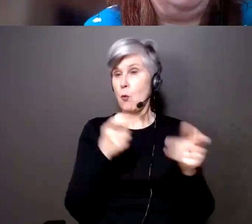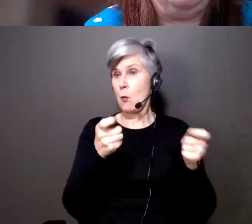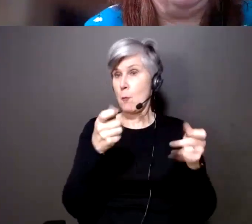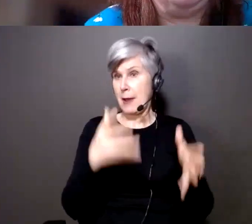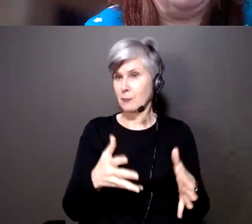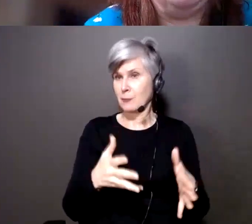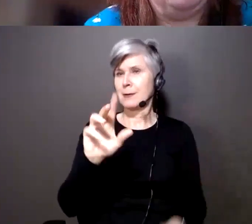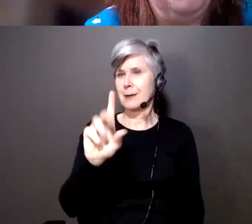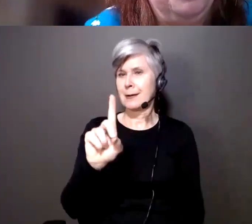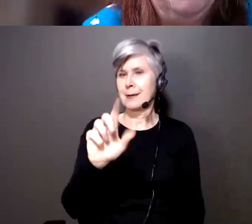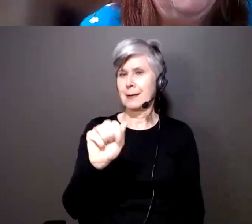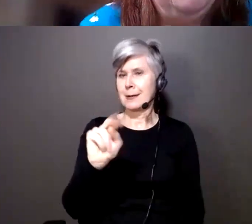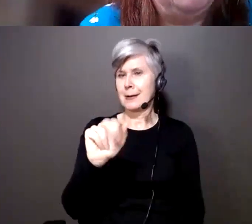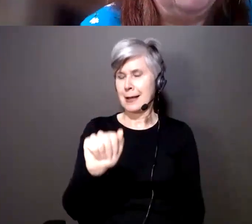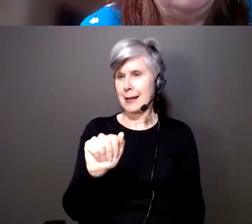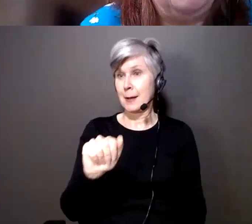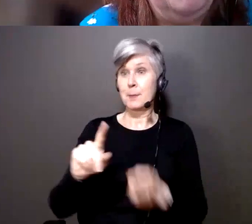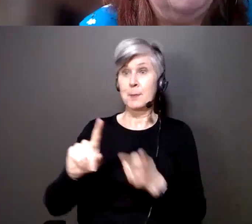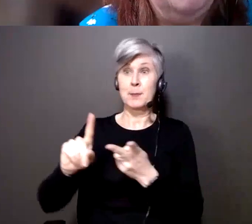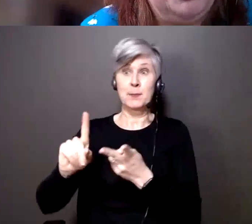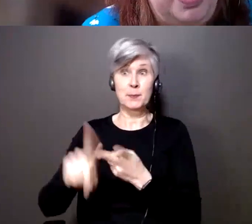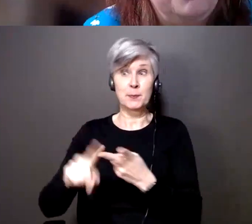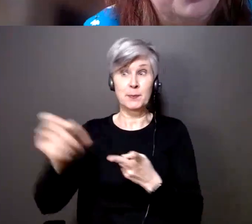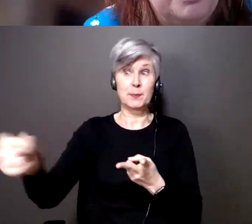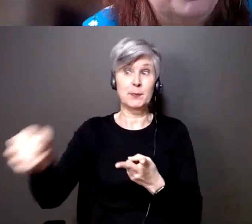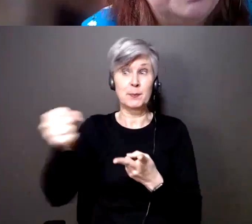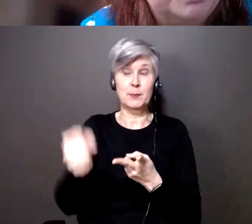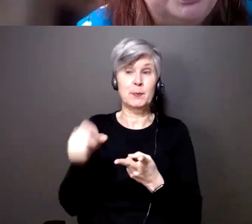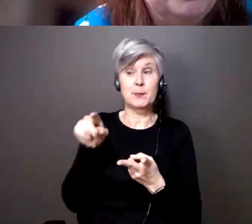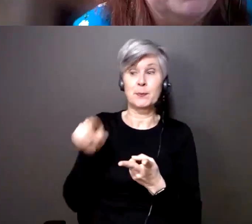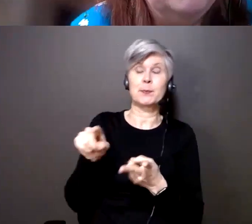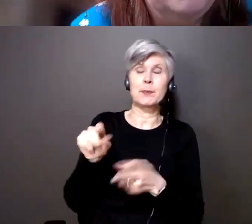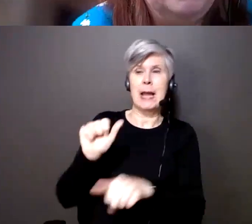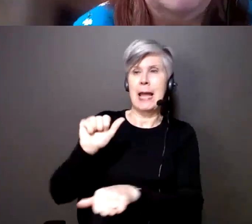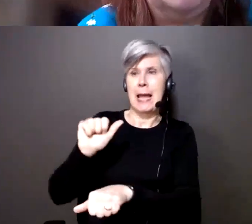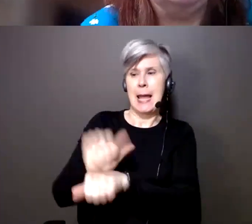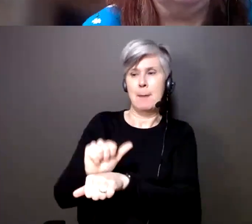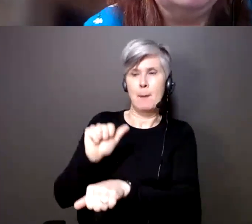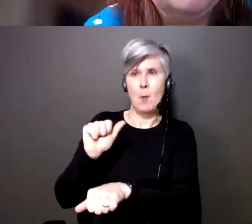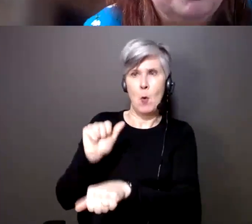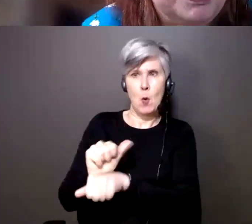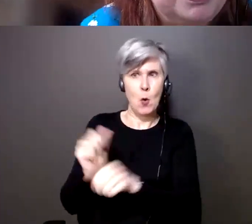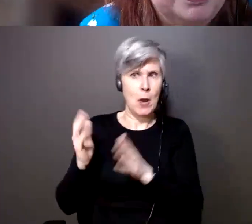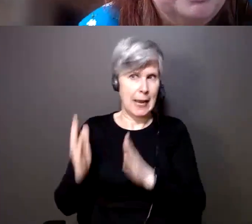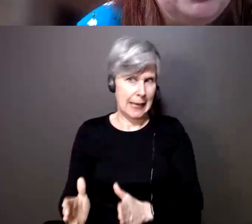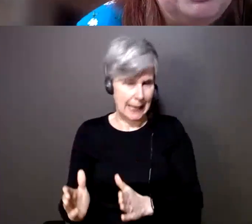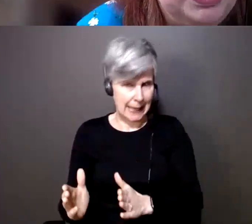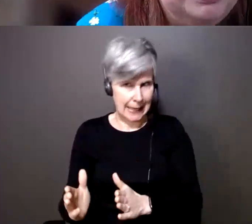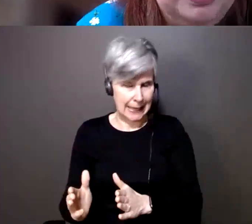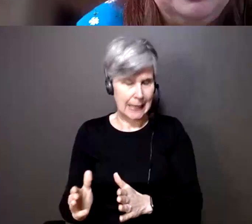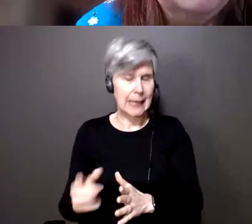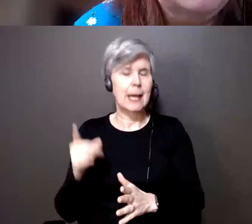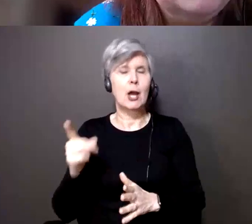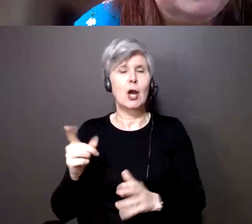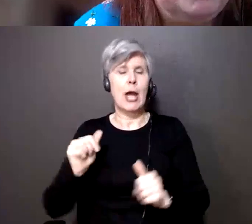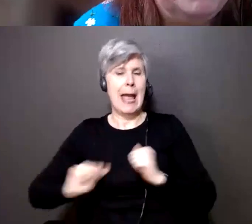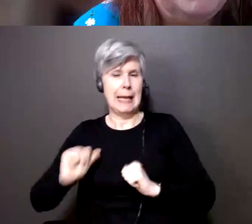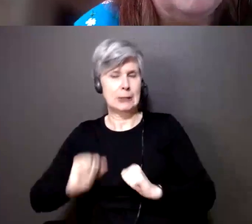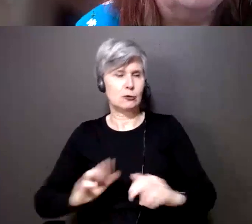employee who is here to have a conversation with Dana, and that's Elizabeth. So Dana